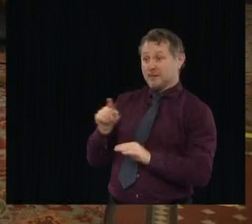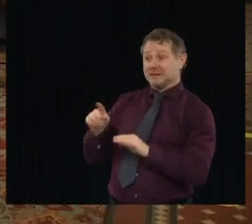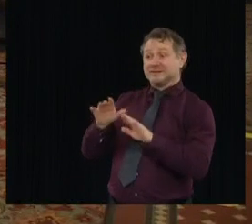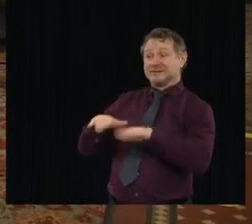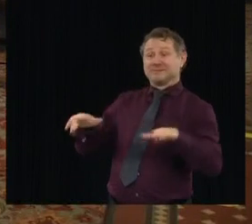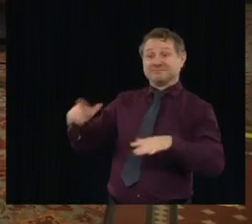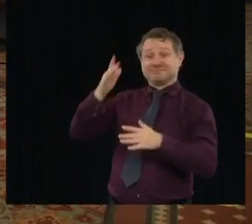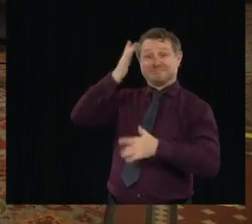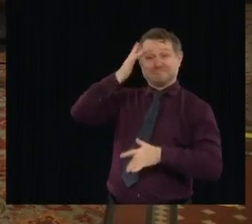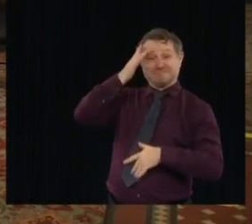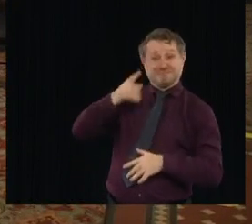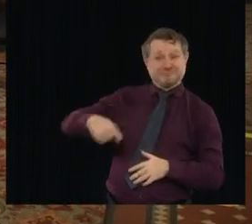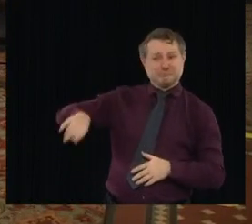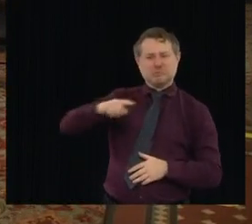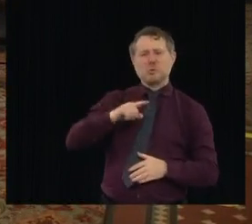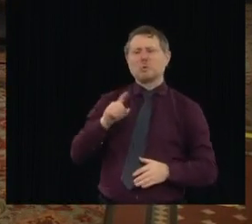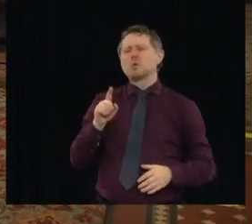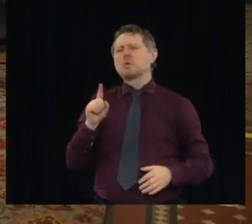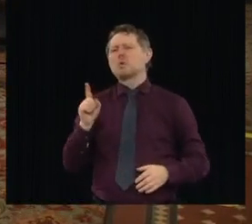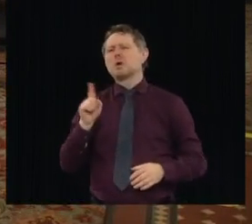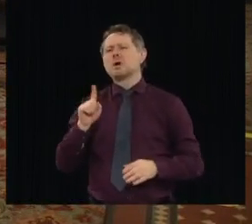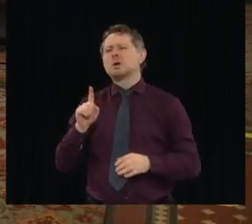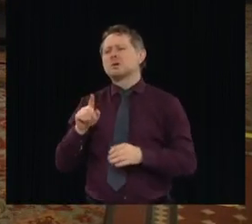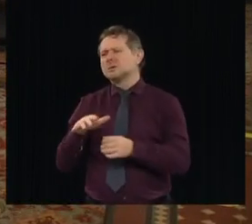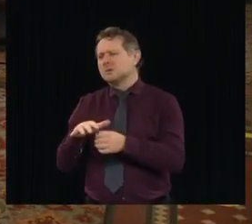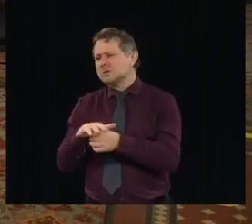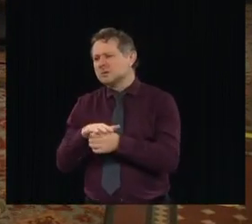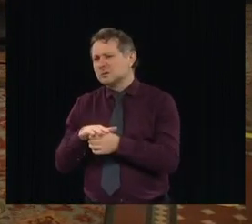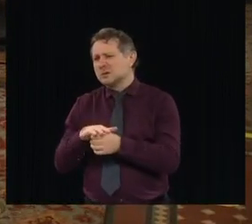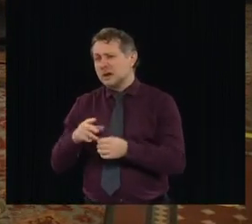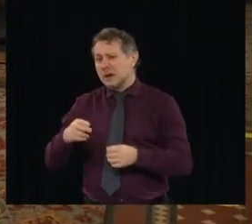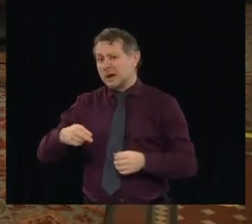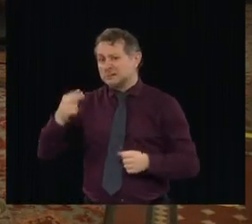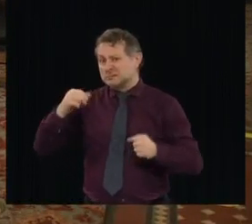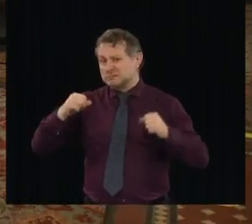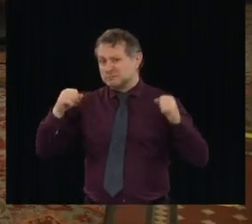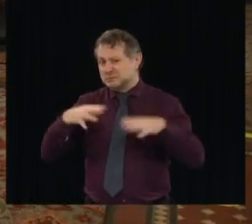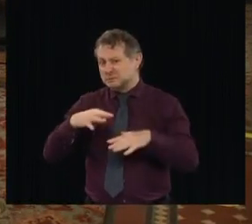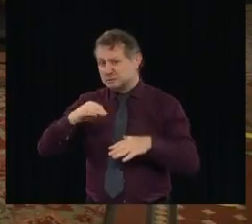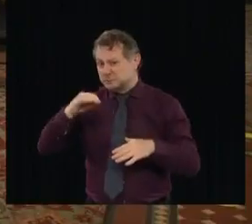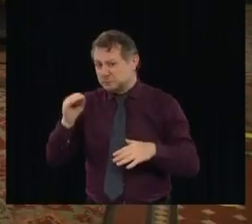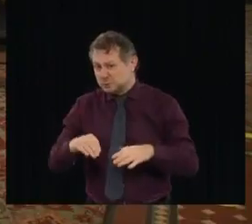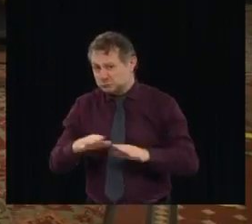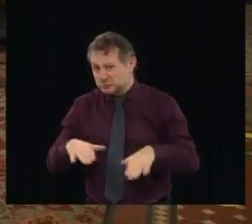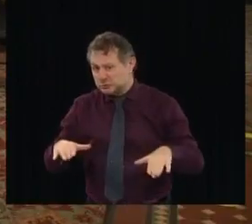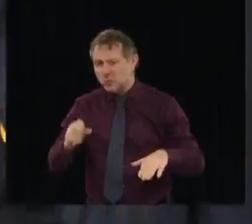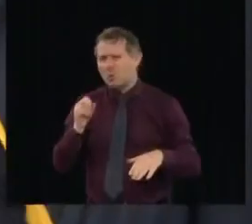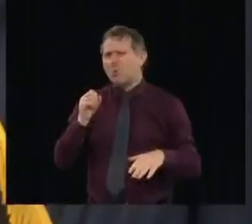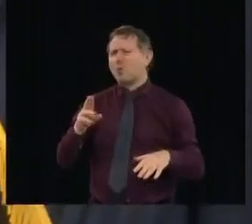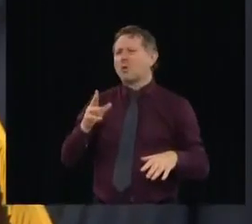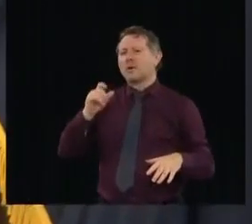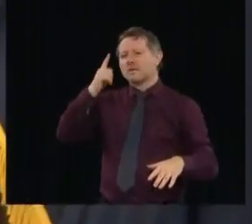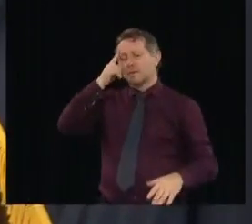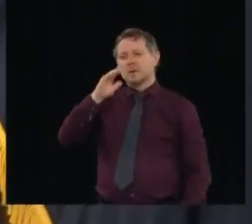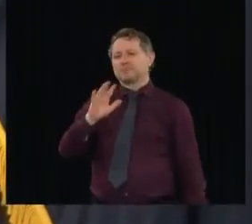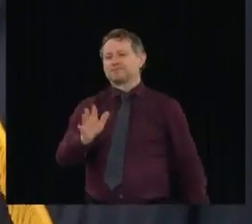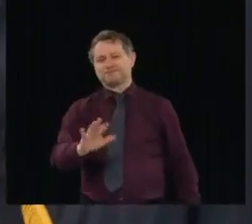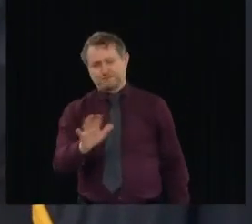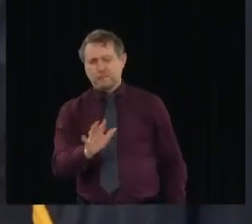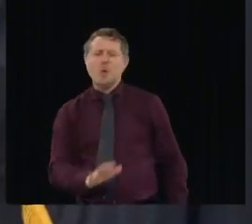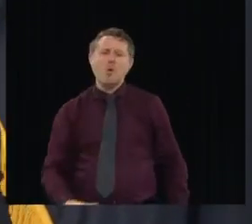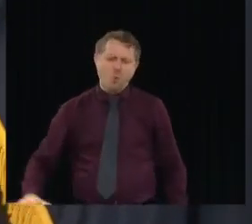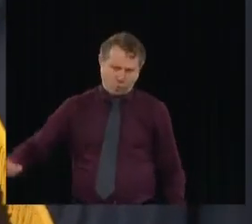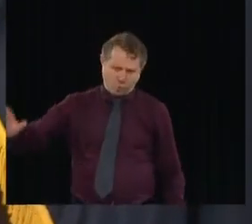where the geography of that is? Is it all concentrated in one place, or is that It statewide is the case? all across the state, but it's proportionate to